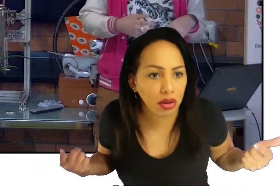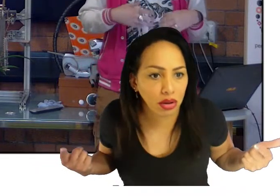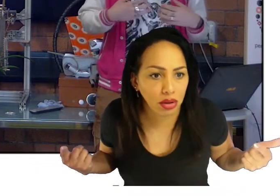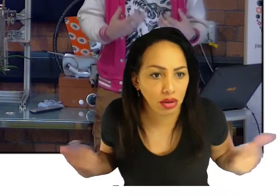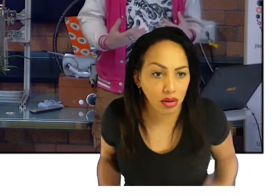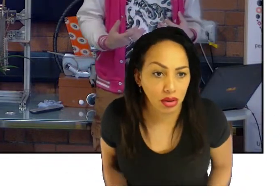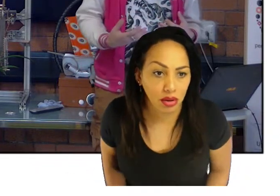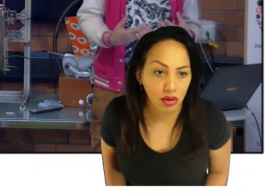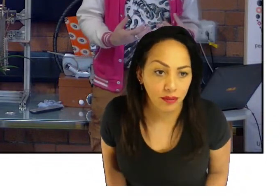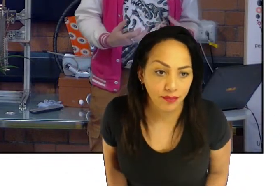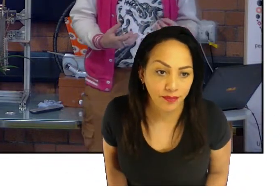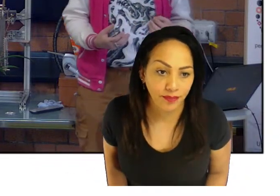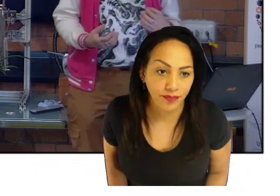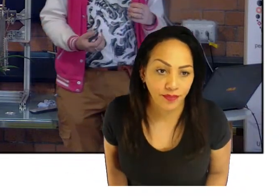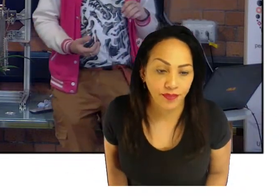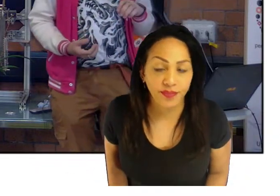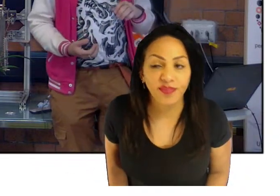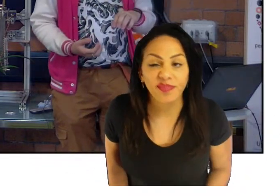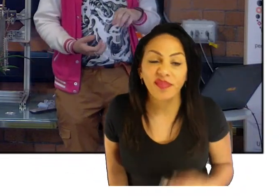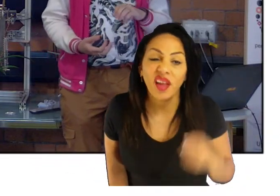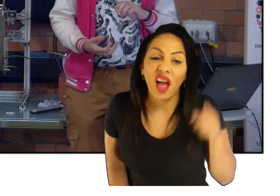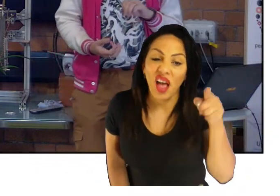getting asked anyway.